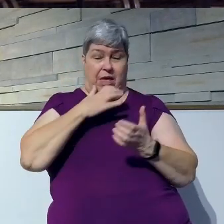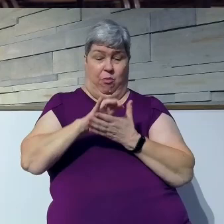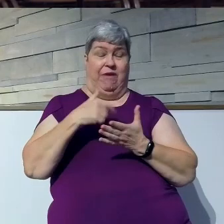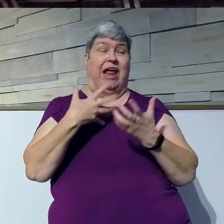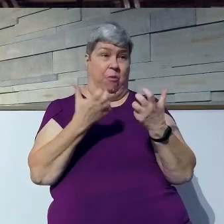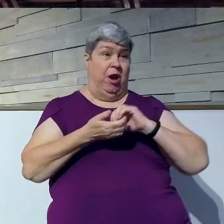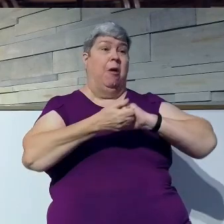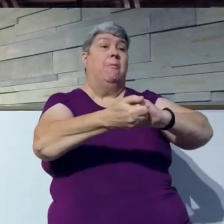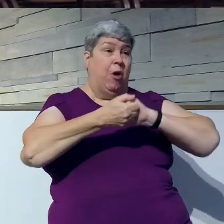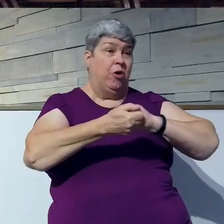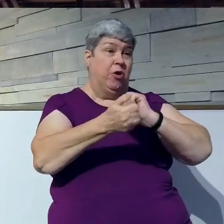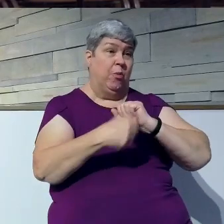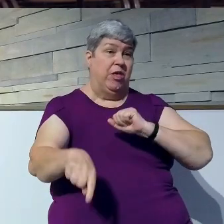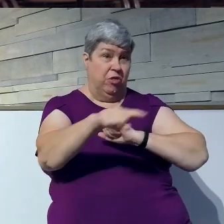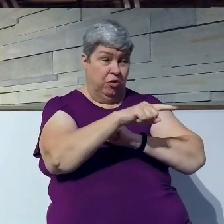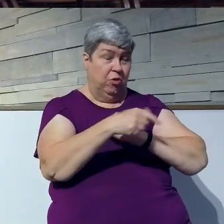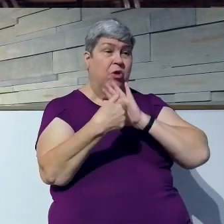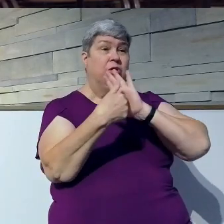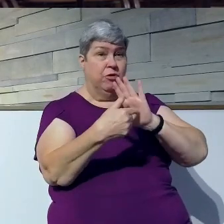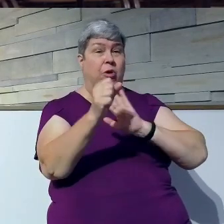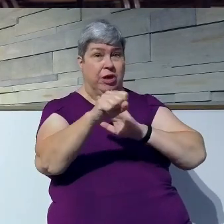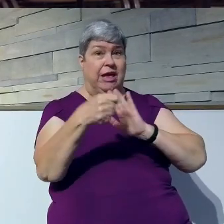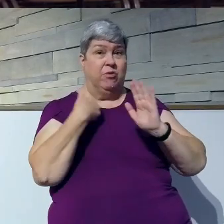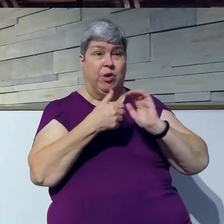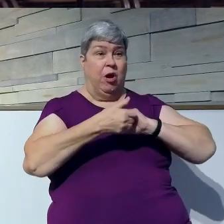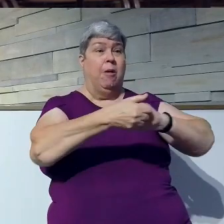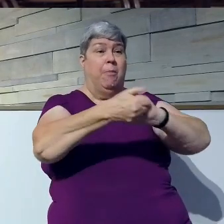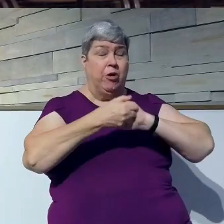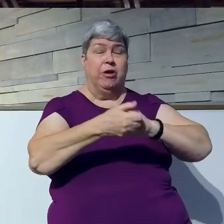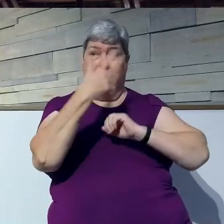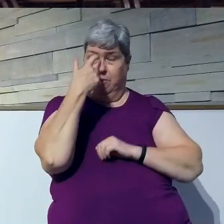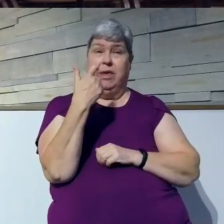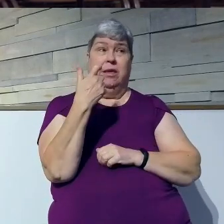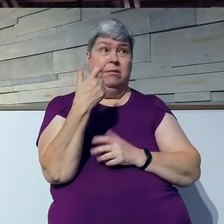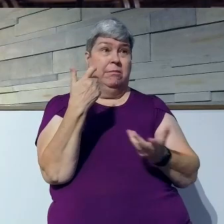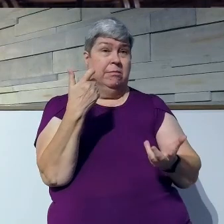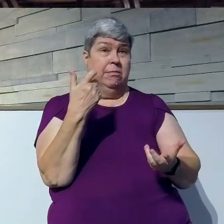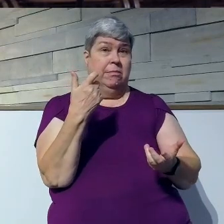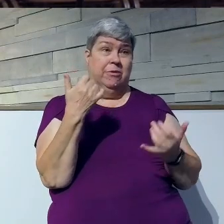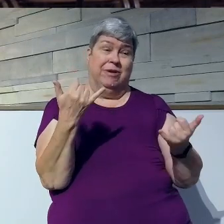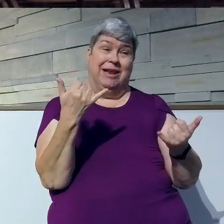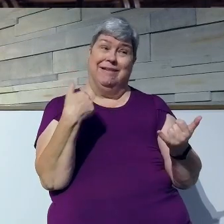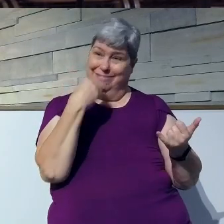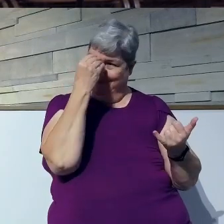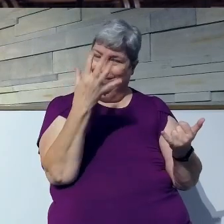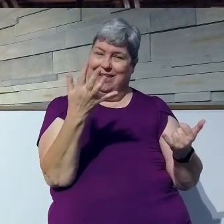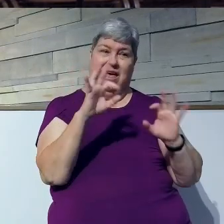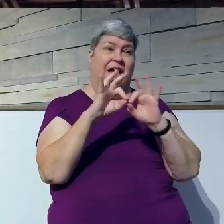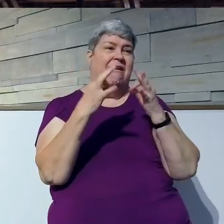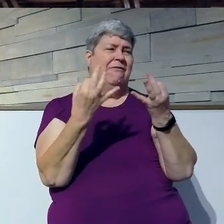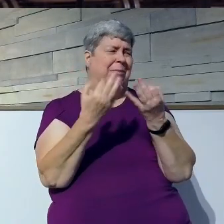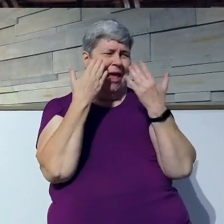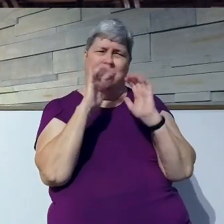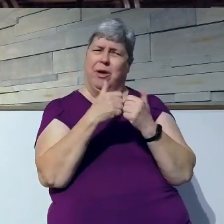want to partner with you that where you're at, to demonstrate that, yes, we are partners. Because right now, folks, I tell you, families, I